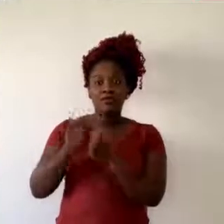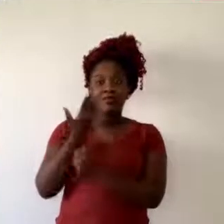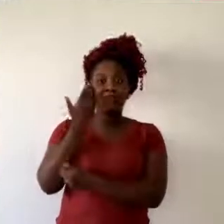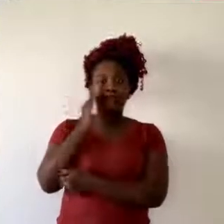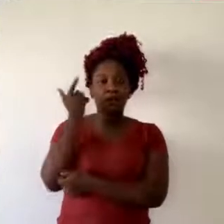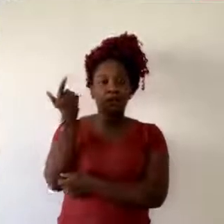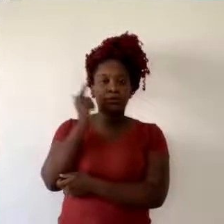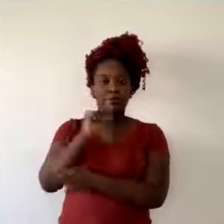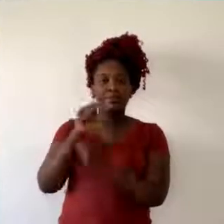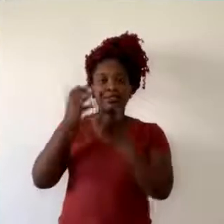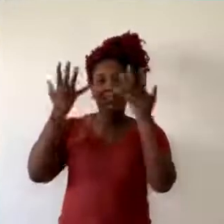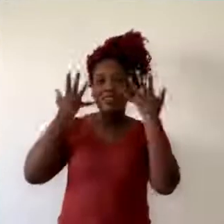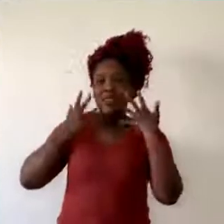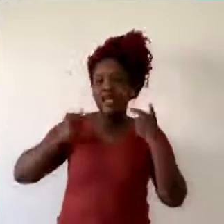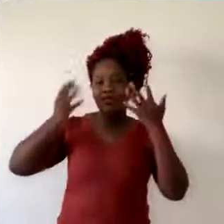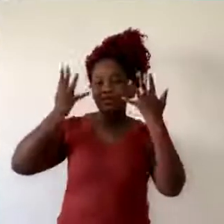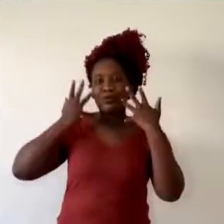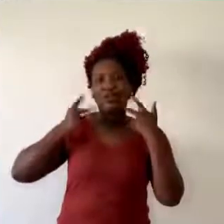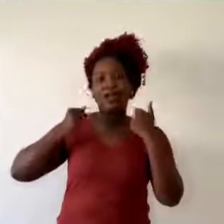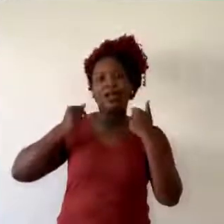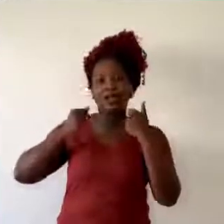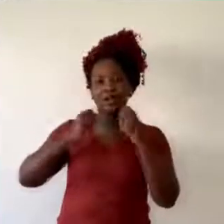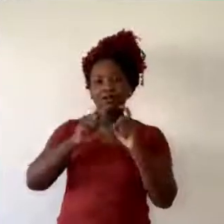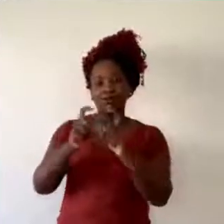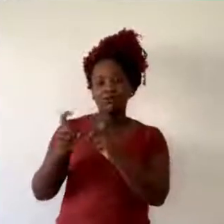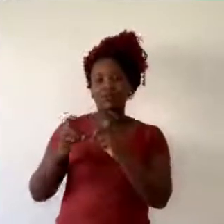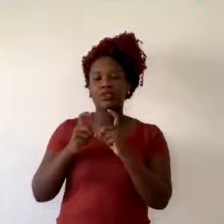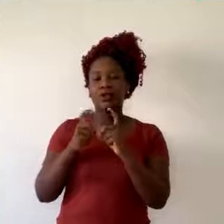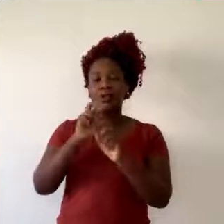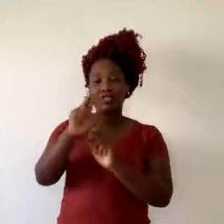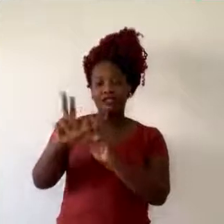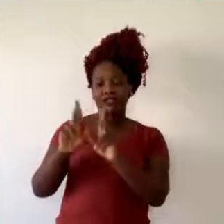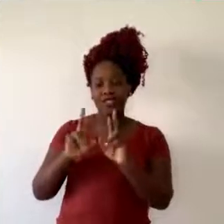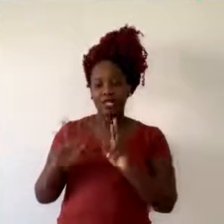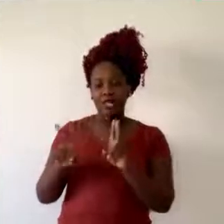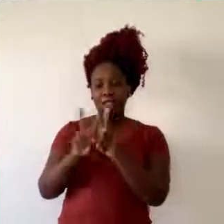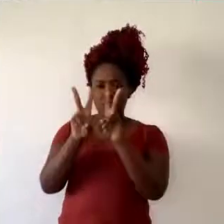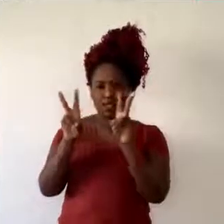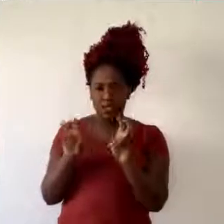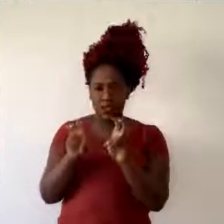order to understand that, we need to naturalize this issue, because